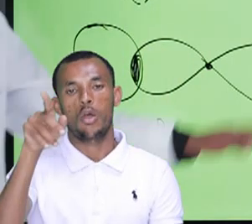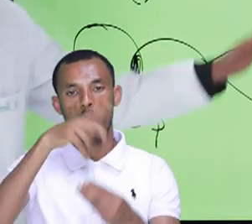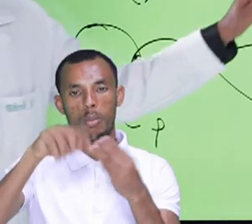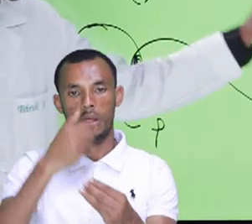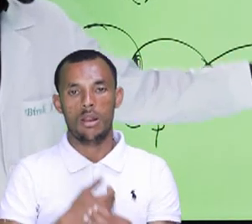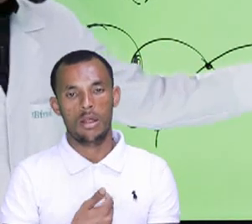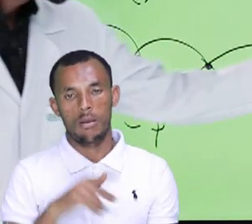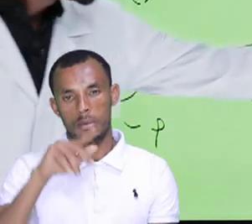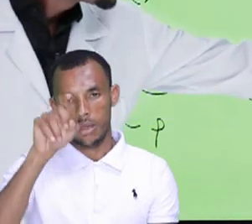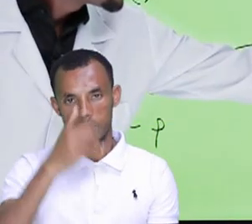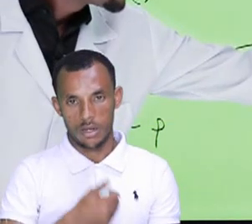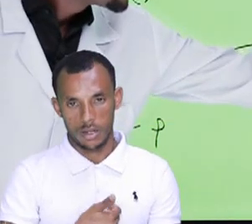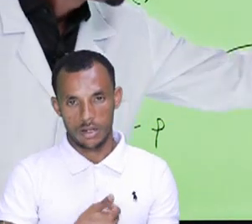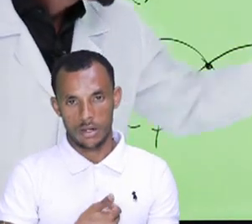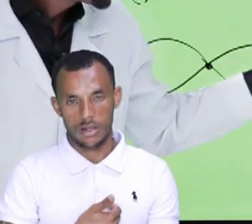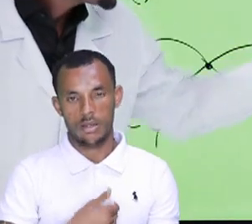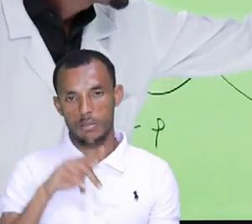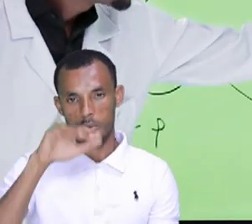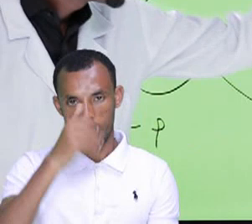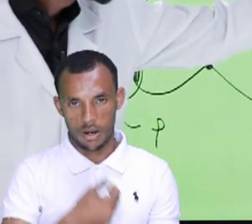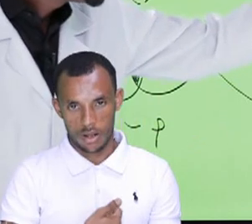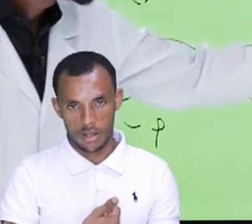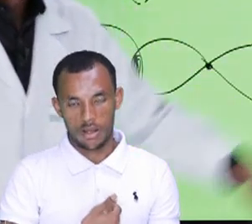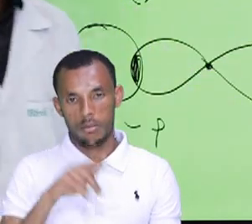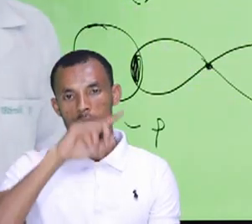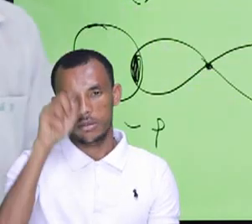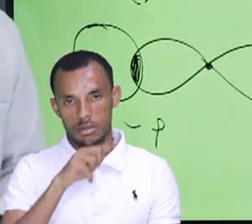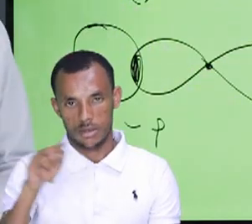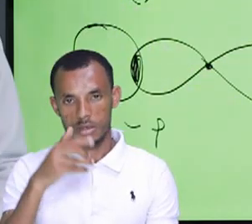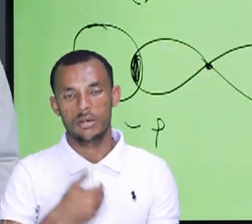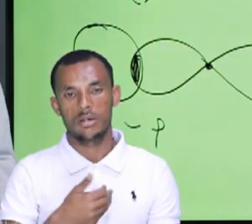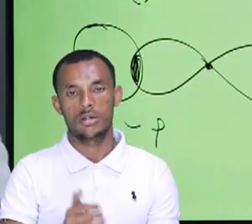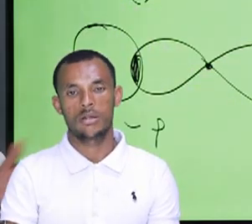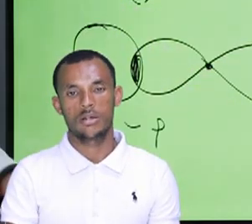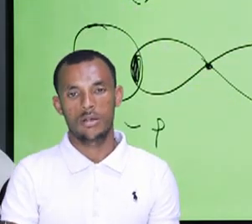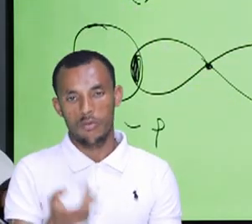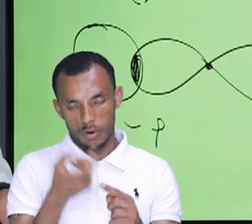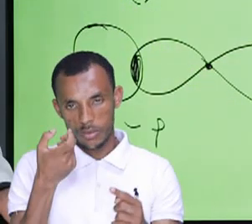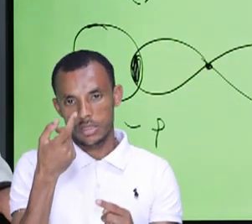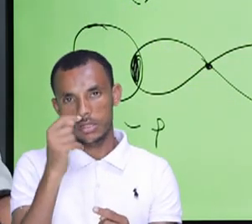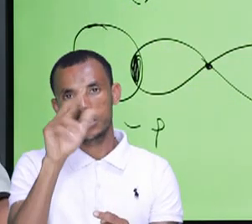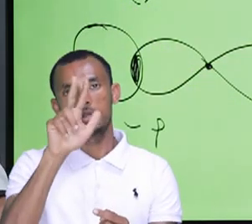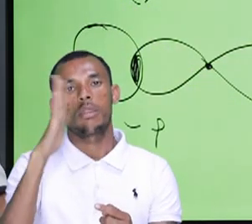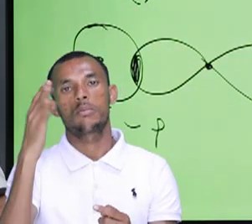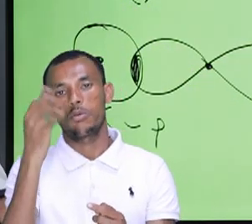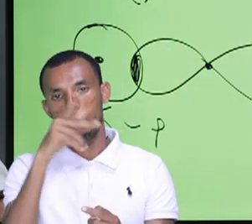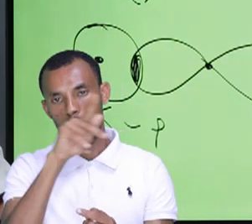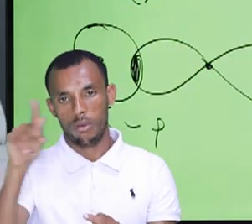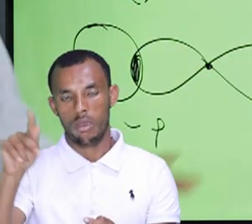orbitals. PX, PY, PZ or PZ. From the 3 types of